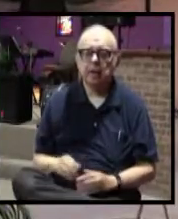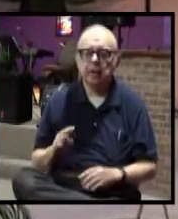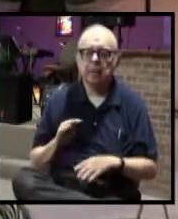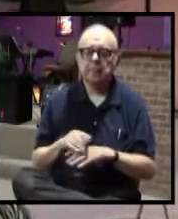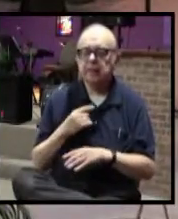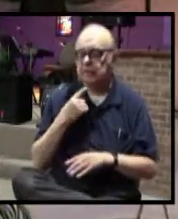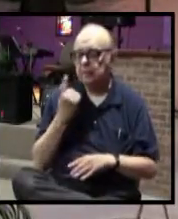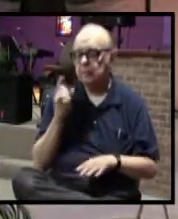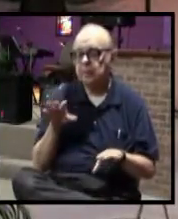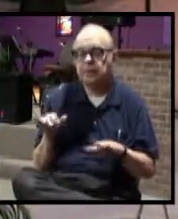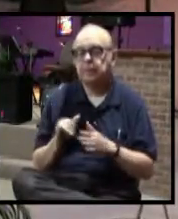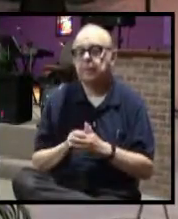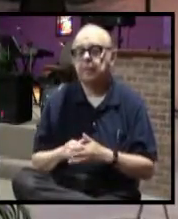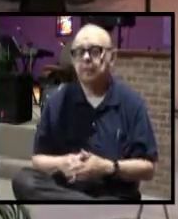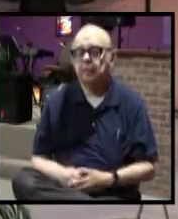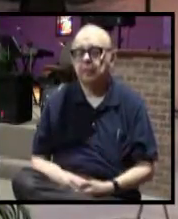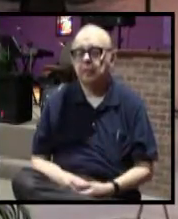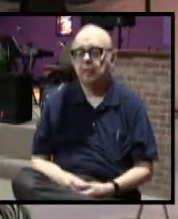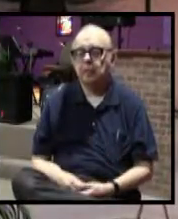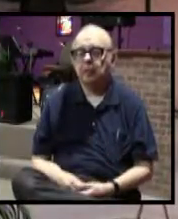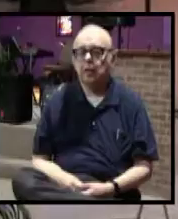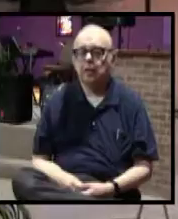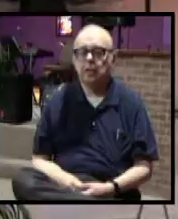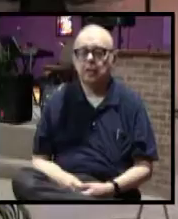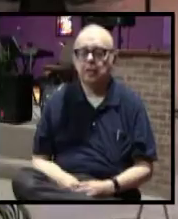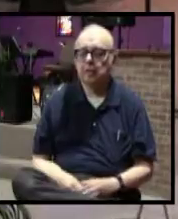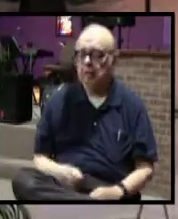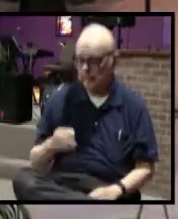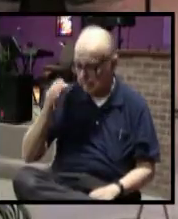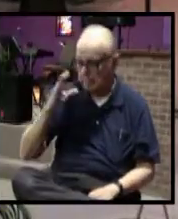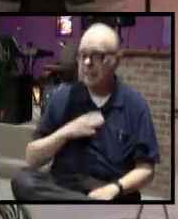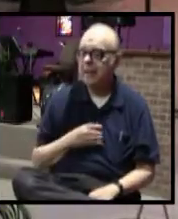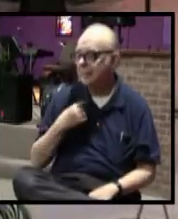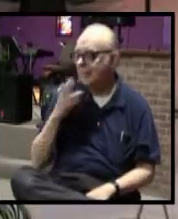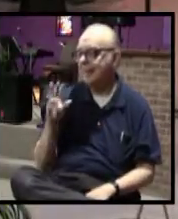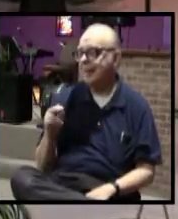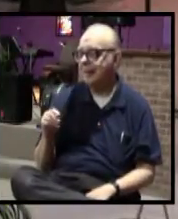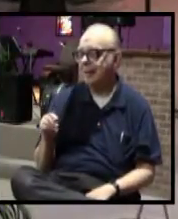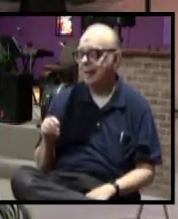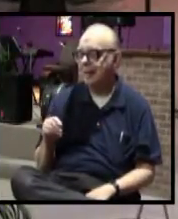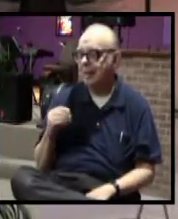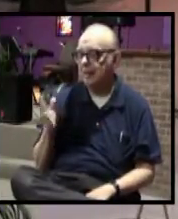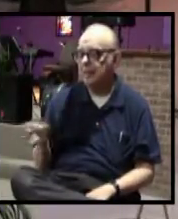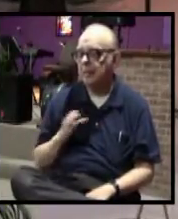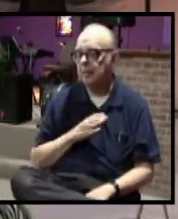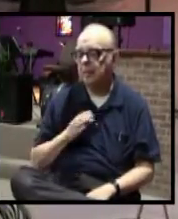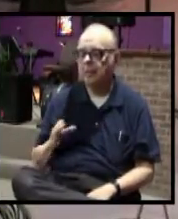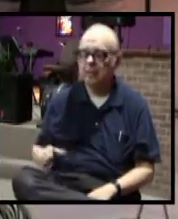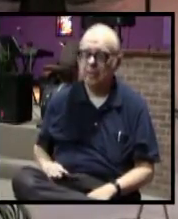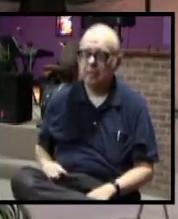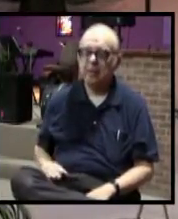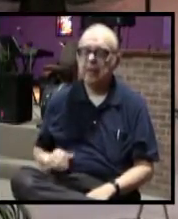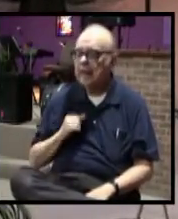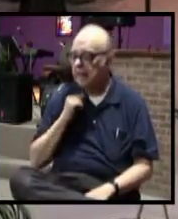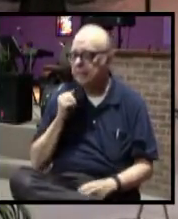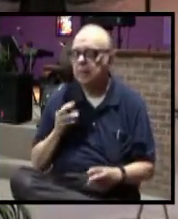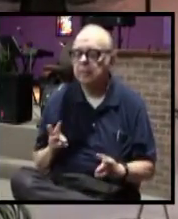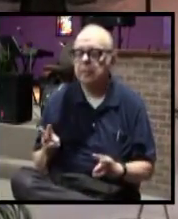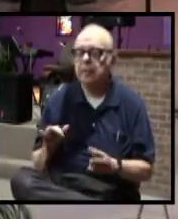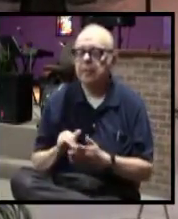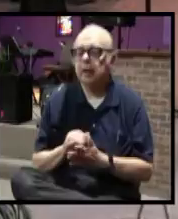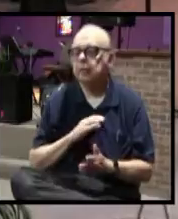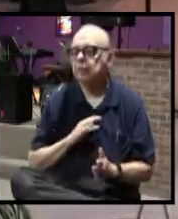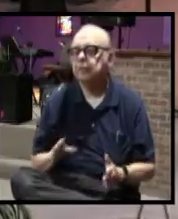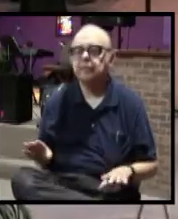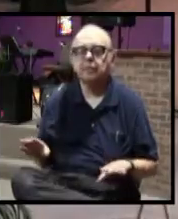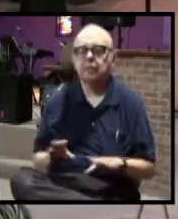He says, that's what we're supposed to do. He says, no, I've been around Christians and that's not